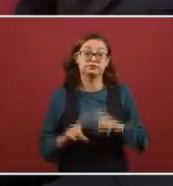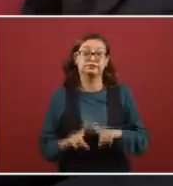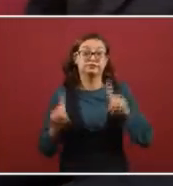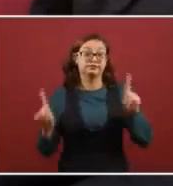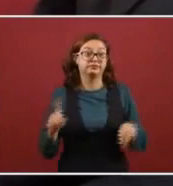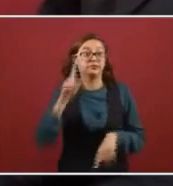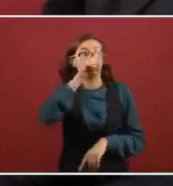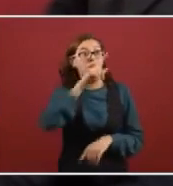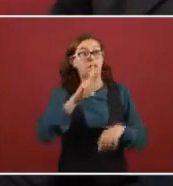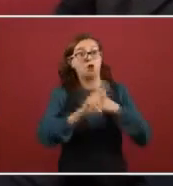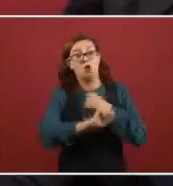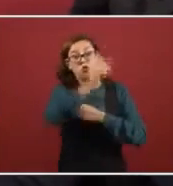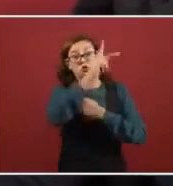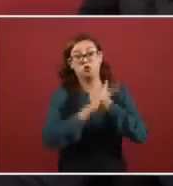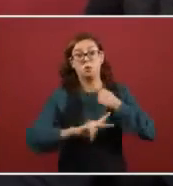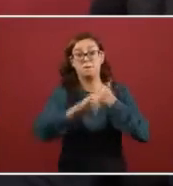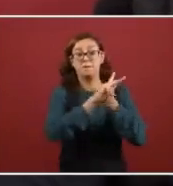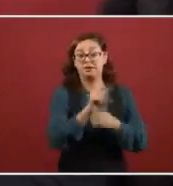pay in Canada,